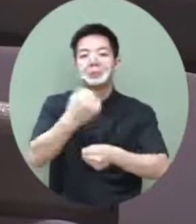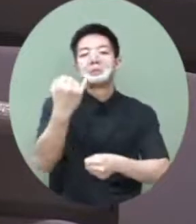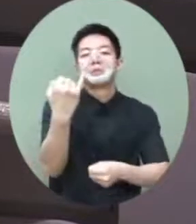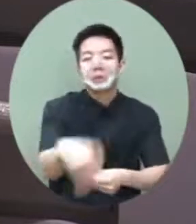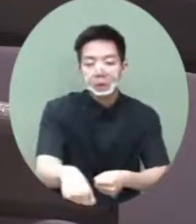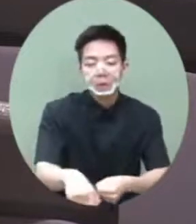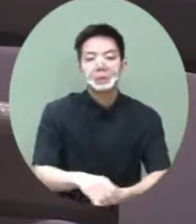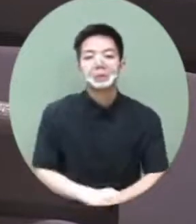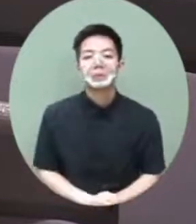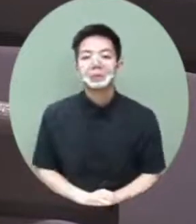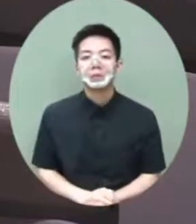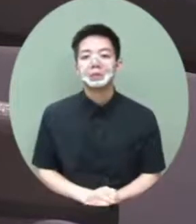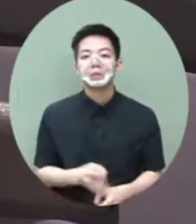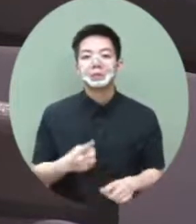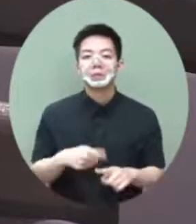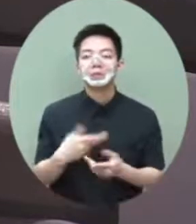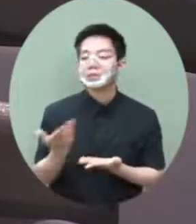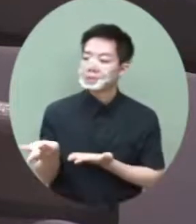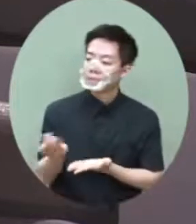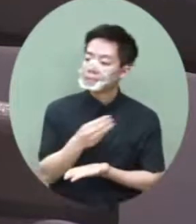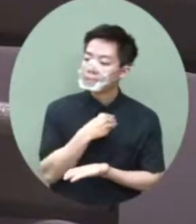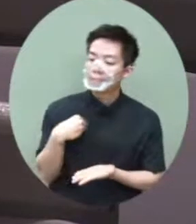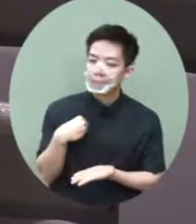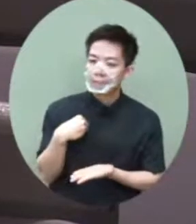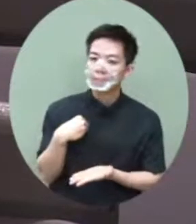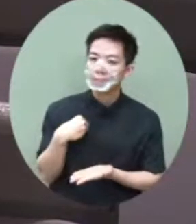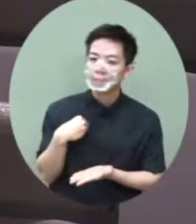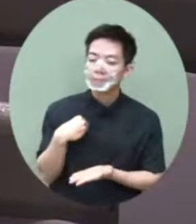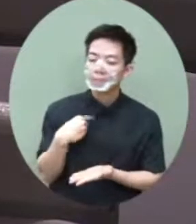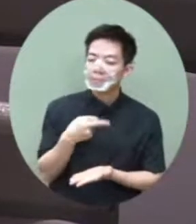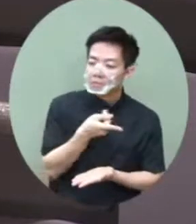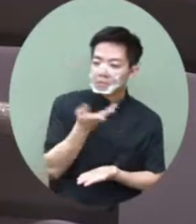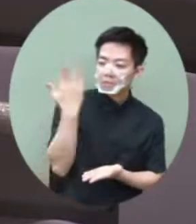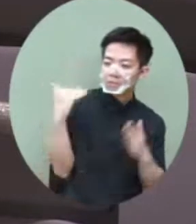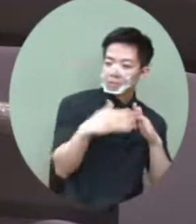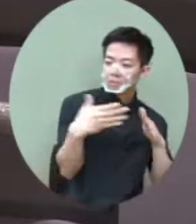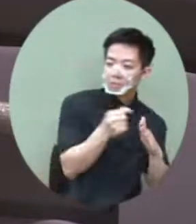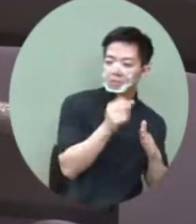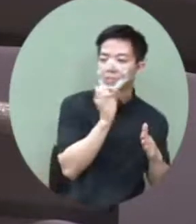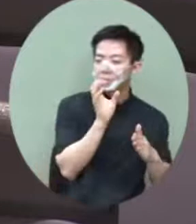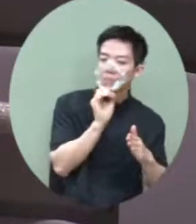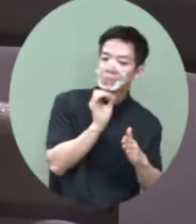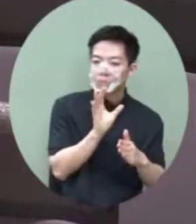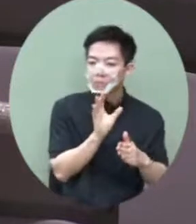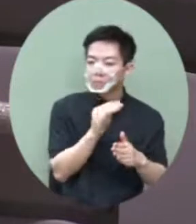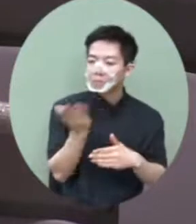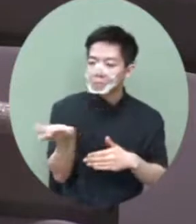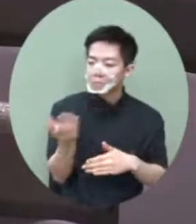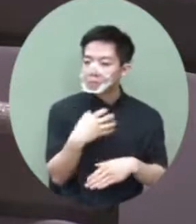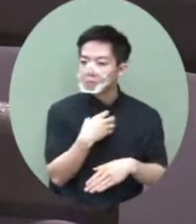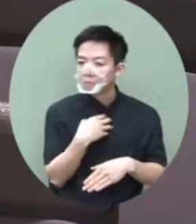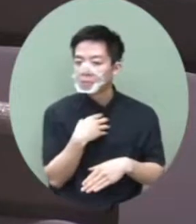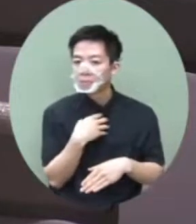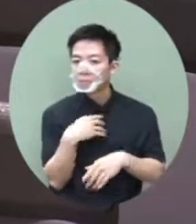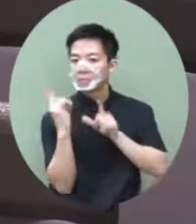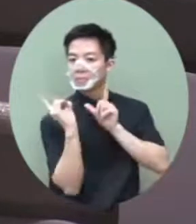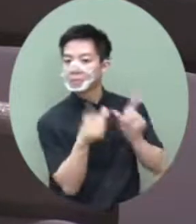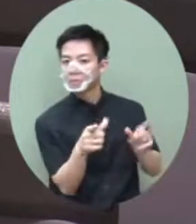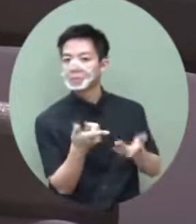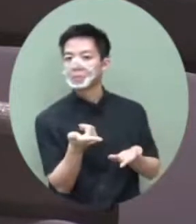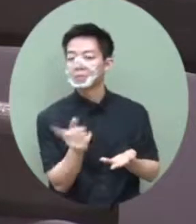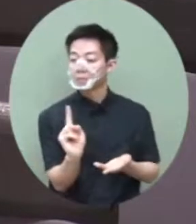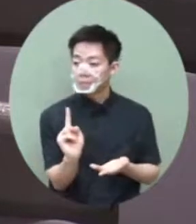infection achievement to be to speak of. So, Dr. Choi, what is your comment on